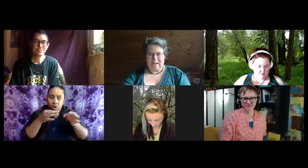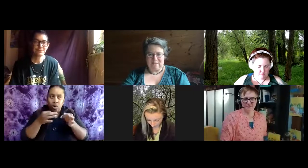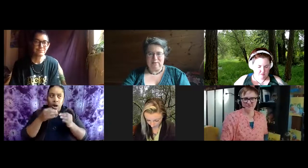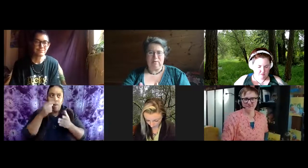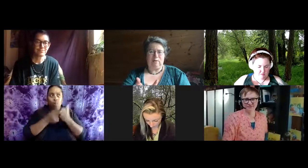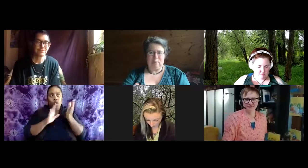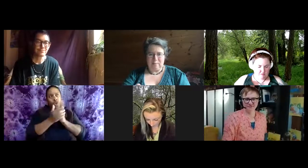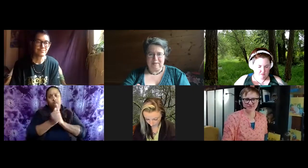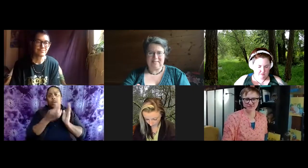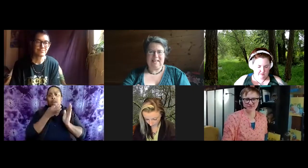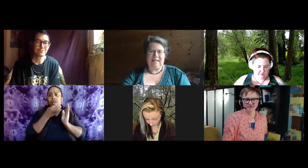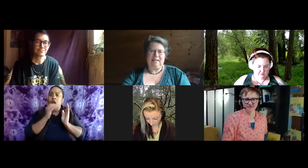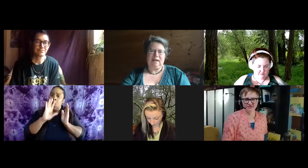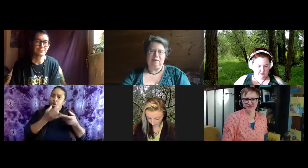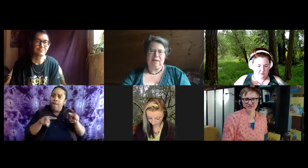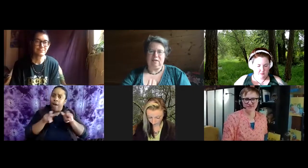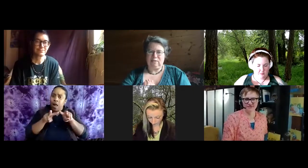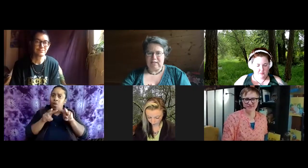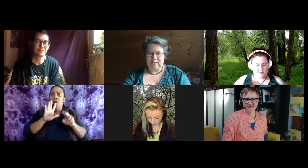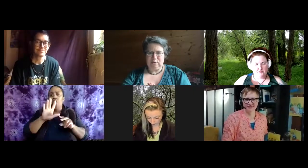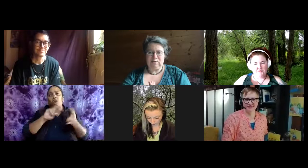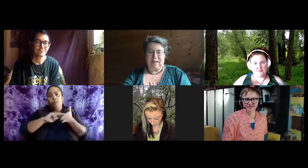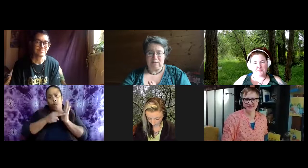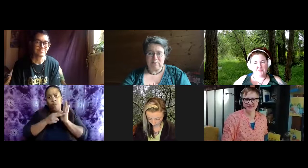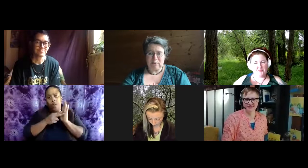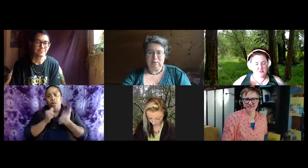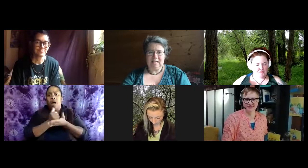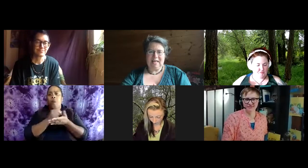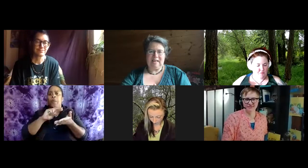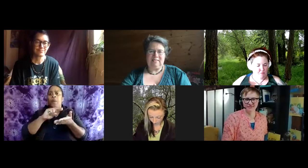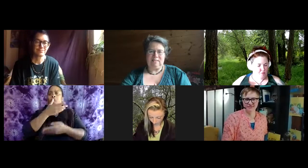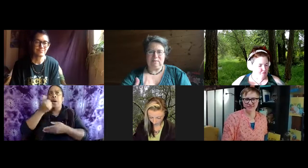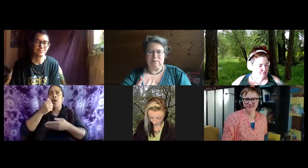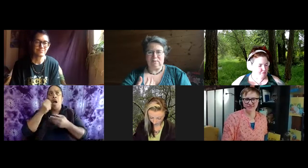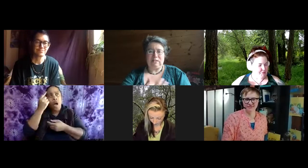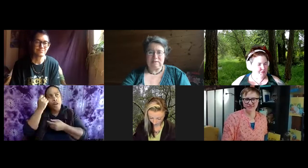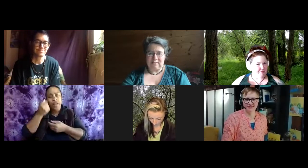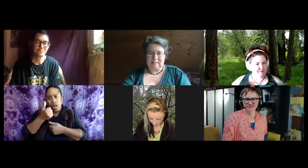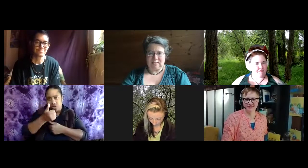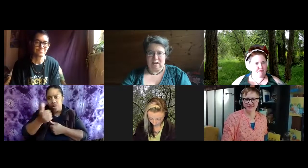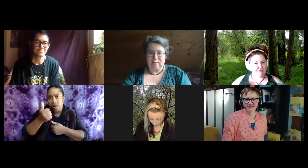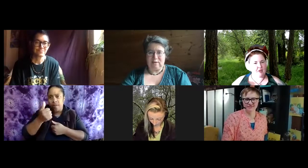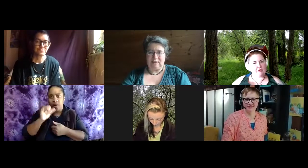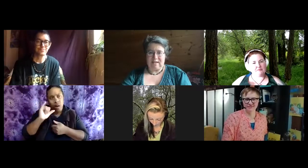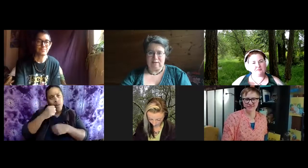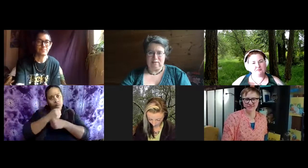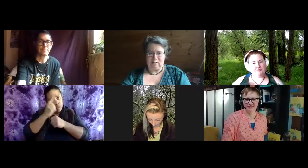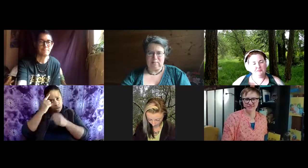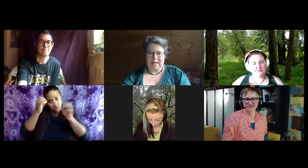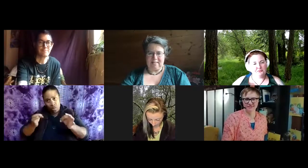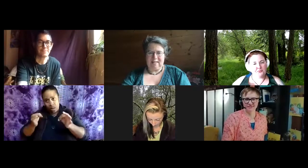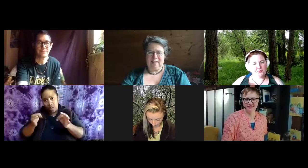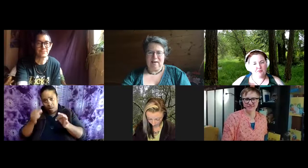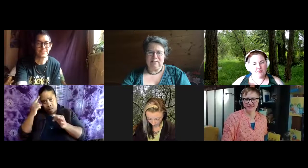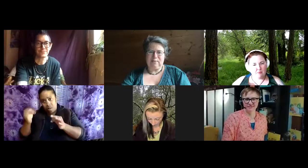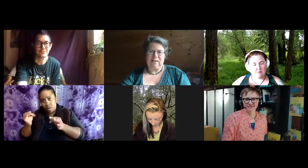you value, your purpose, and to help you better understand you, value you, and to make choices that really honor you and get you on your soul's